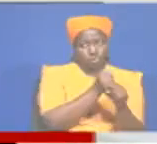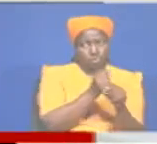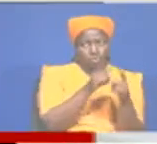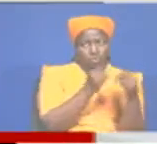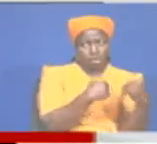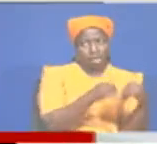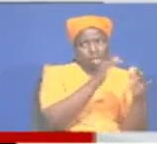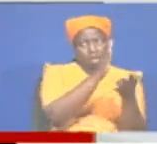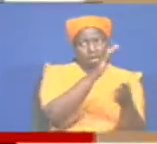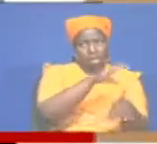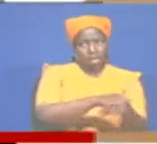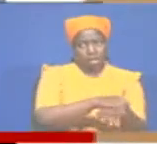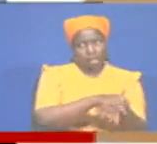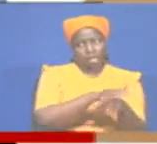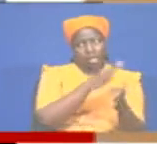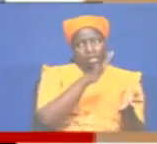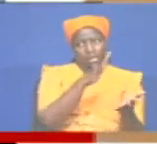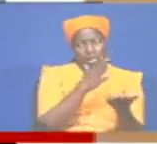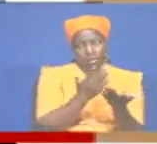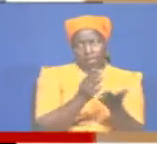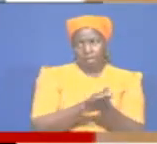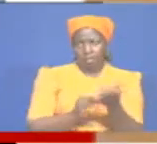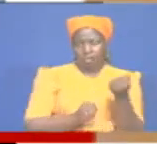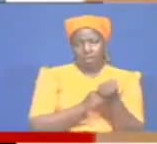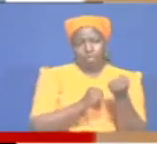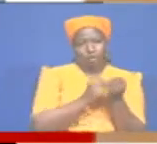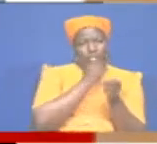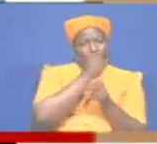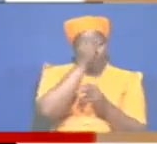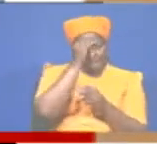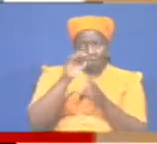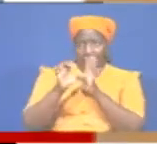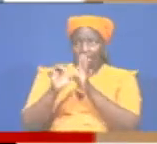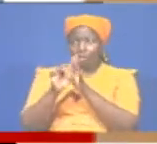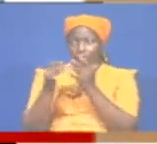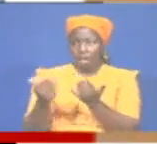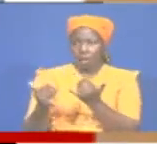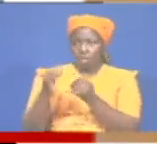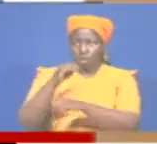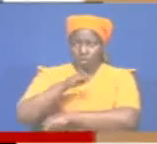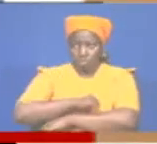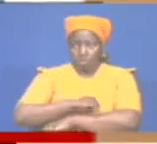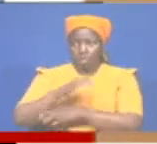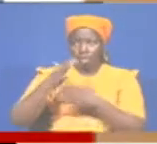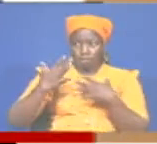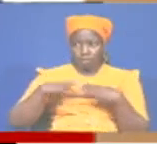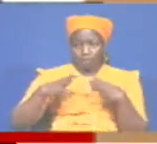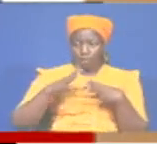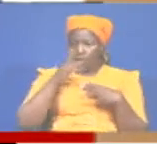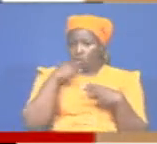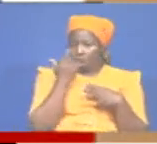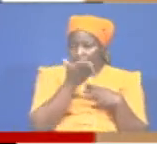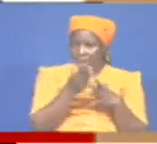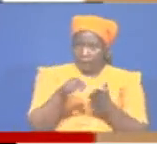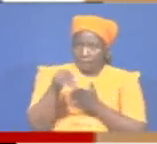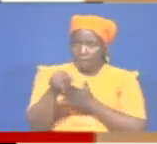some orphans? Yeah, like now school is people are paying. Those who are there are paying their school fee. Mm-hmm. And this money is